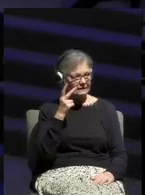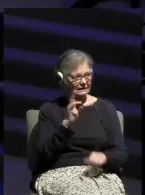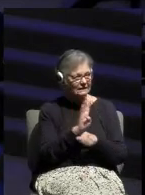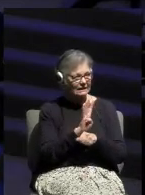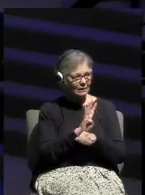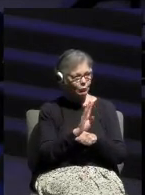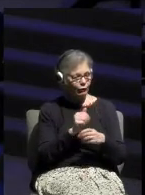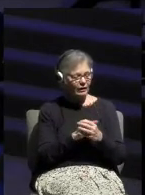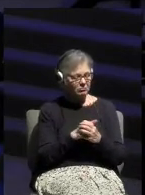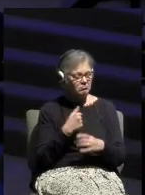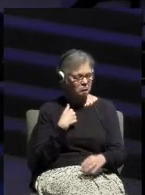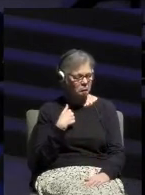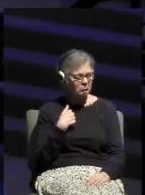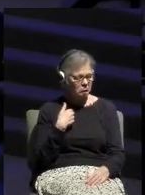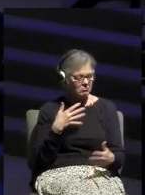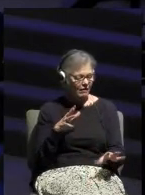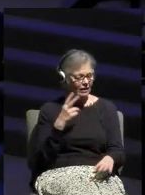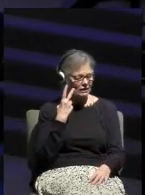Ad nauseum.